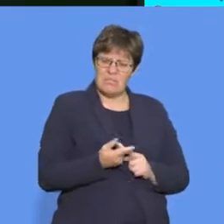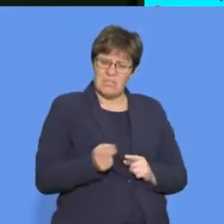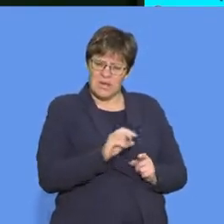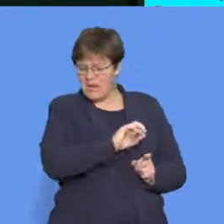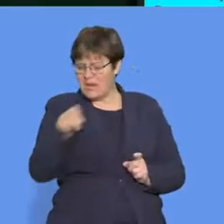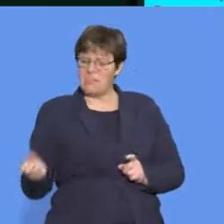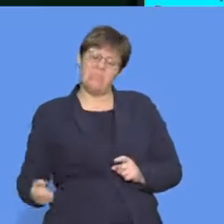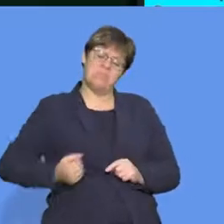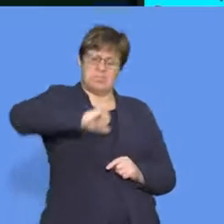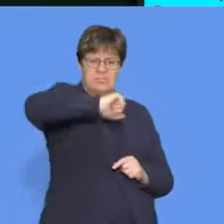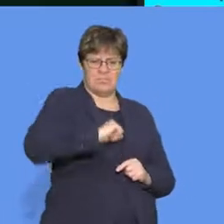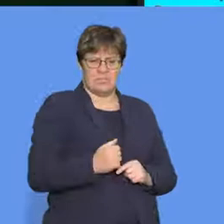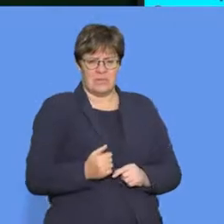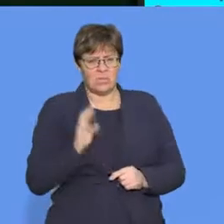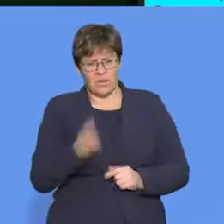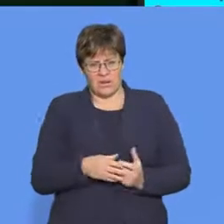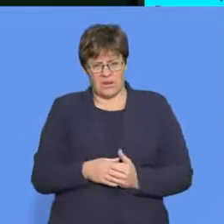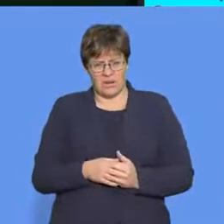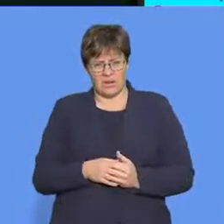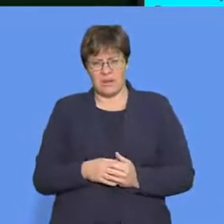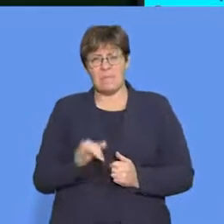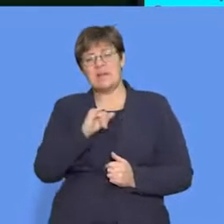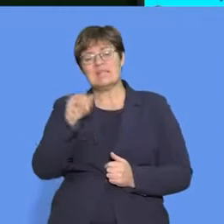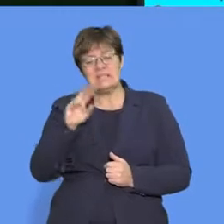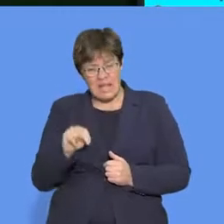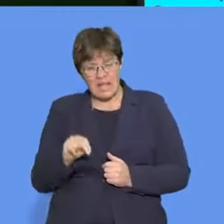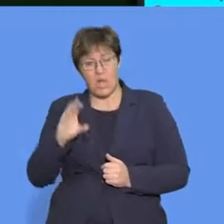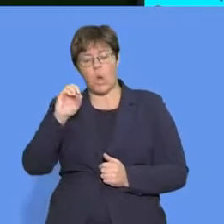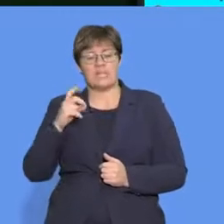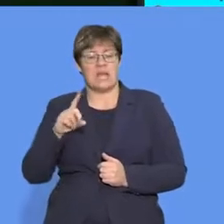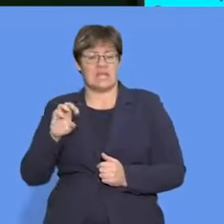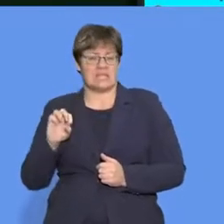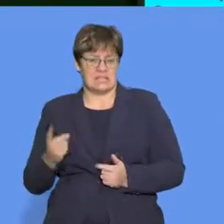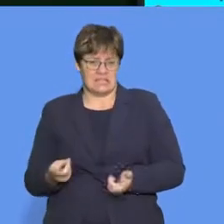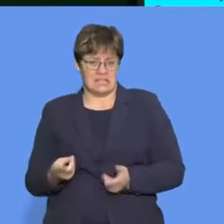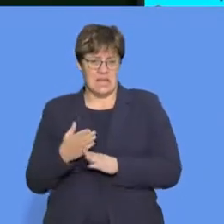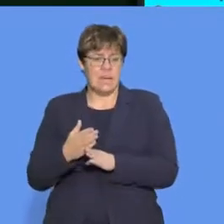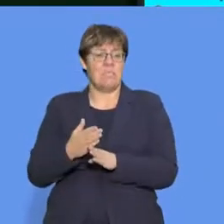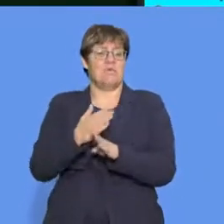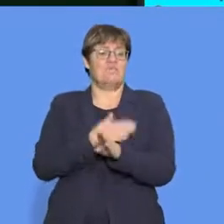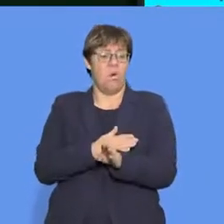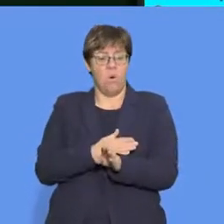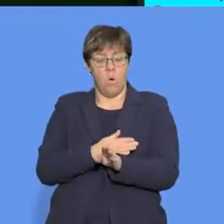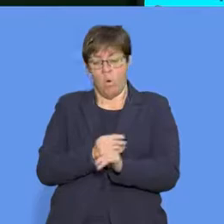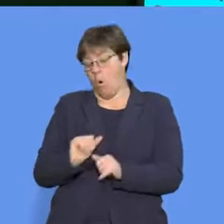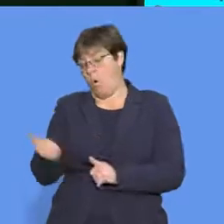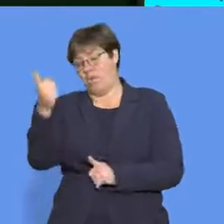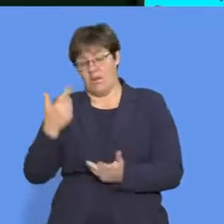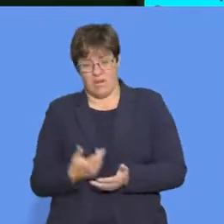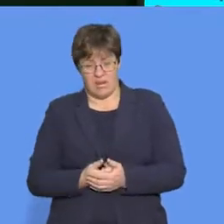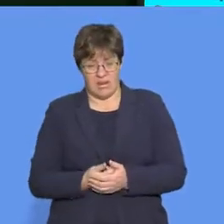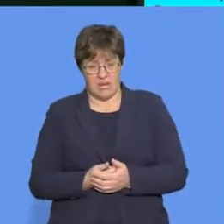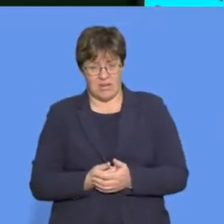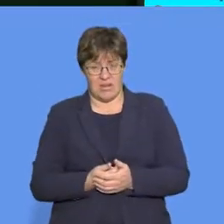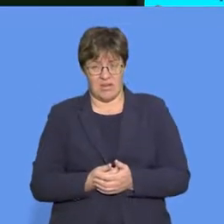ions are going to be repelled. But the zinc is being oxidized there, maybe even before we turn on the